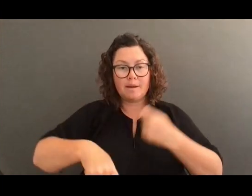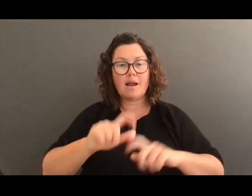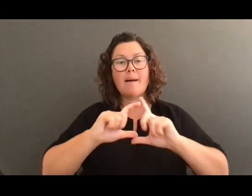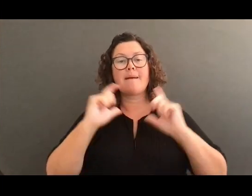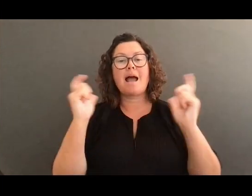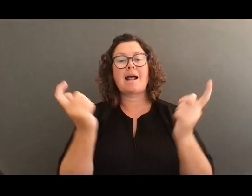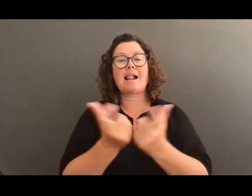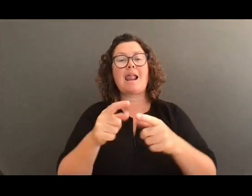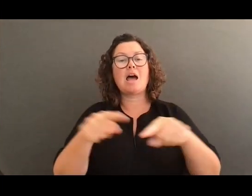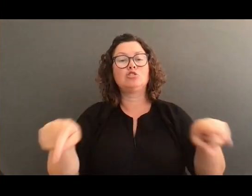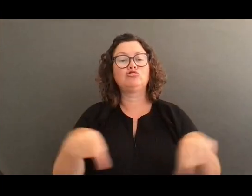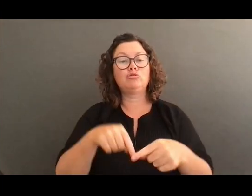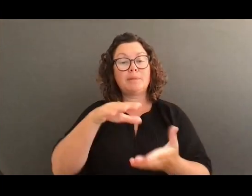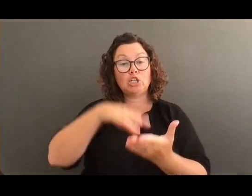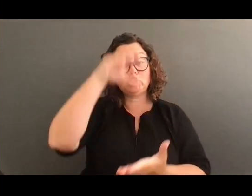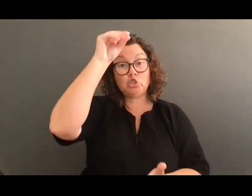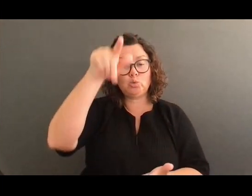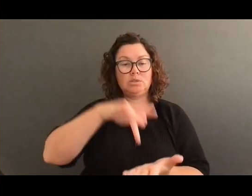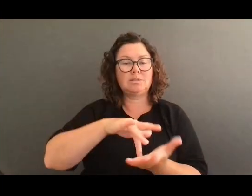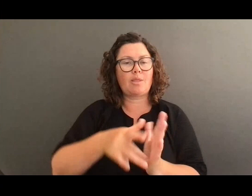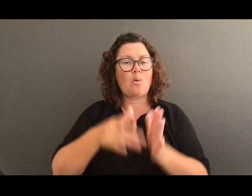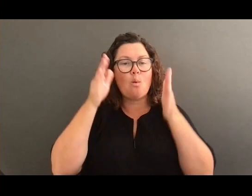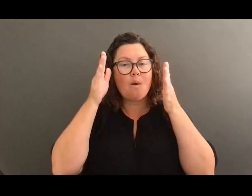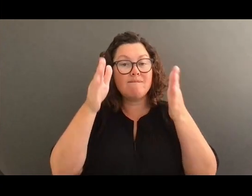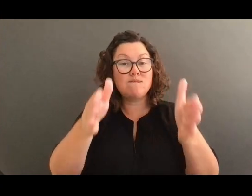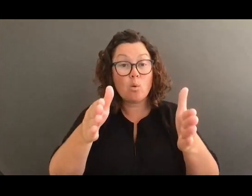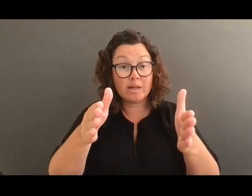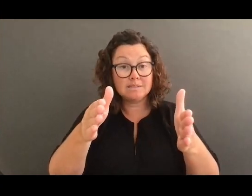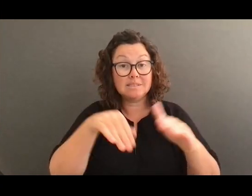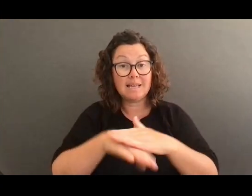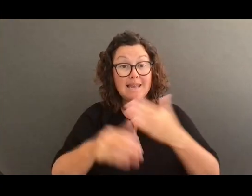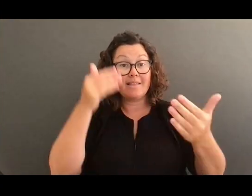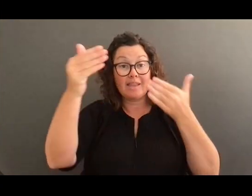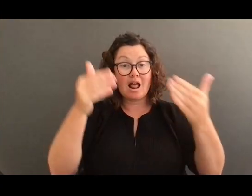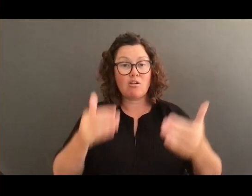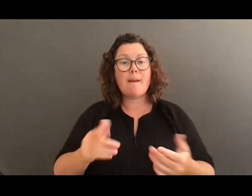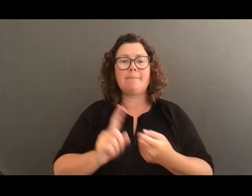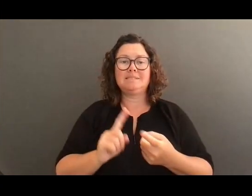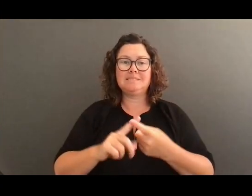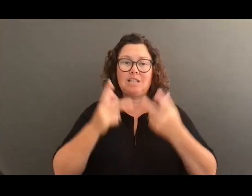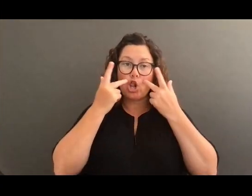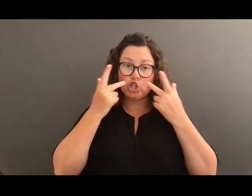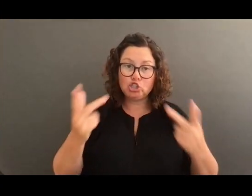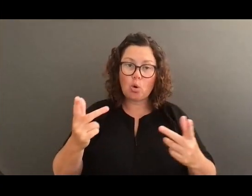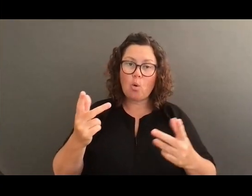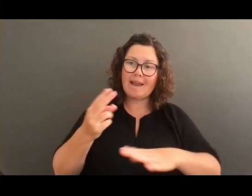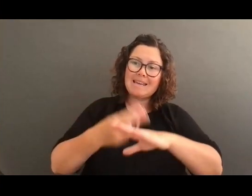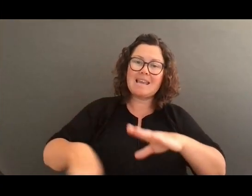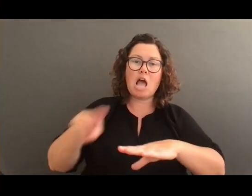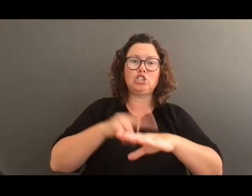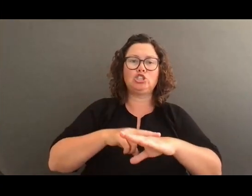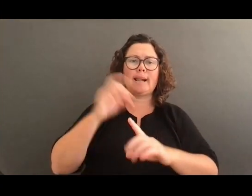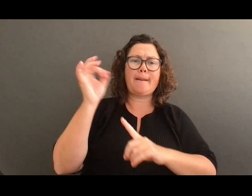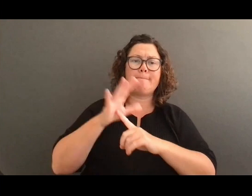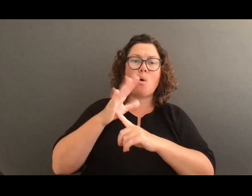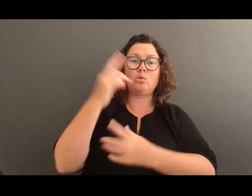focus of the gallery, while still showing nationally significant artists in the space. I'll now hand over to my colleague,